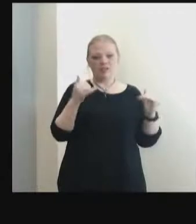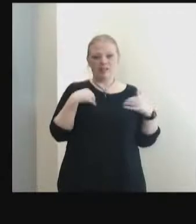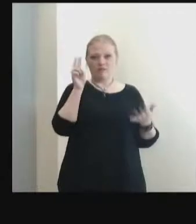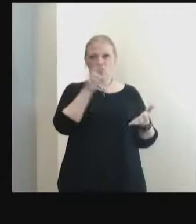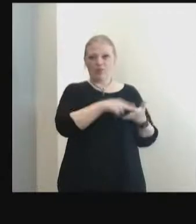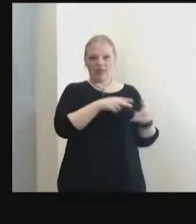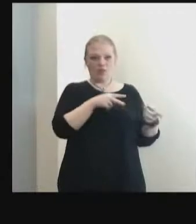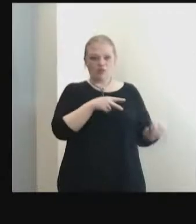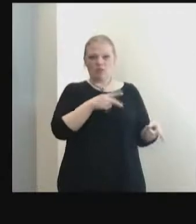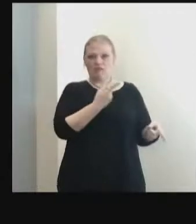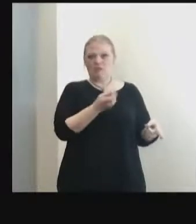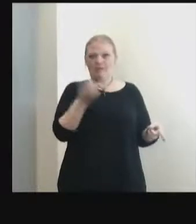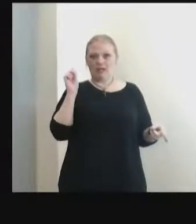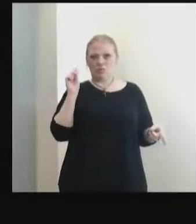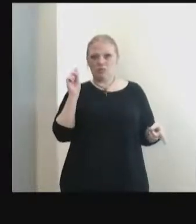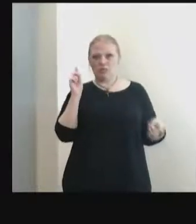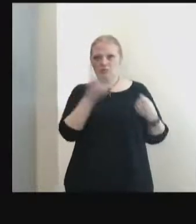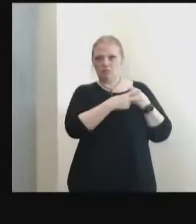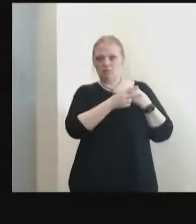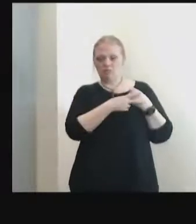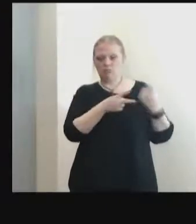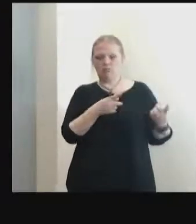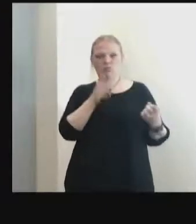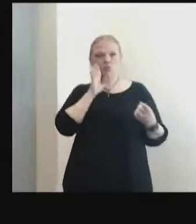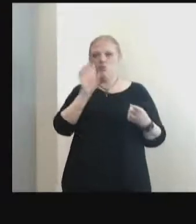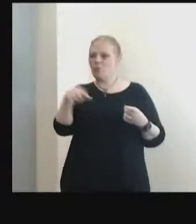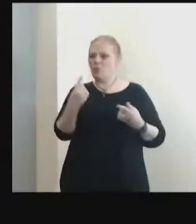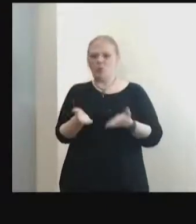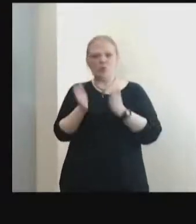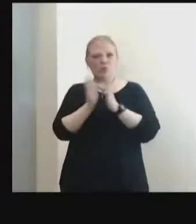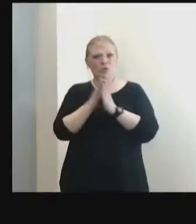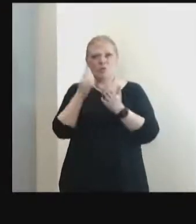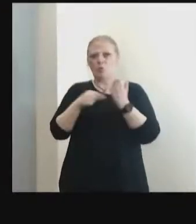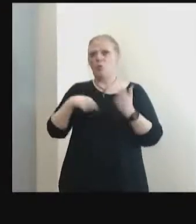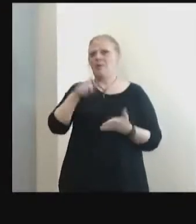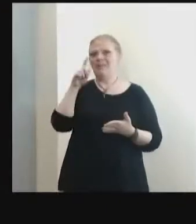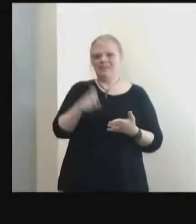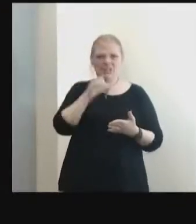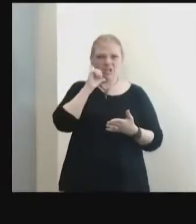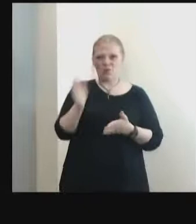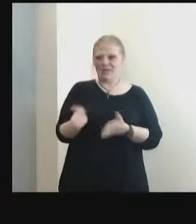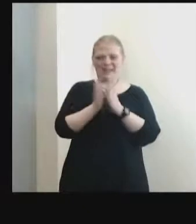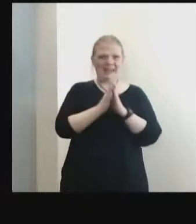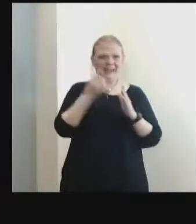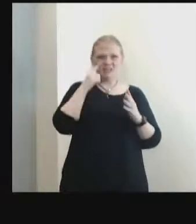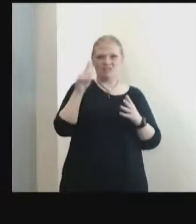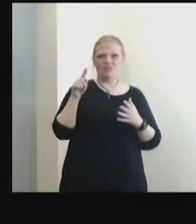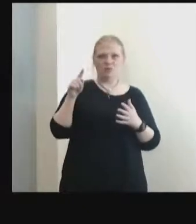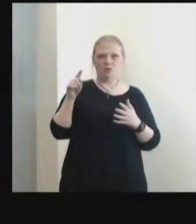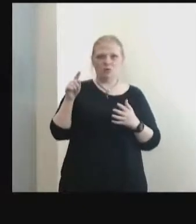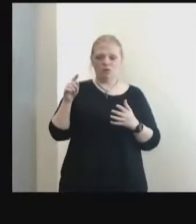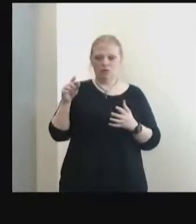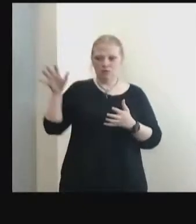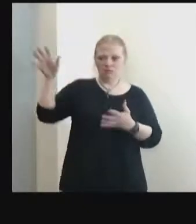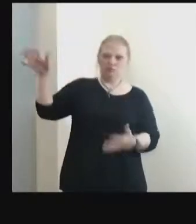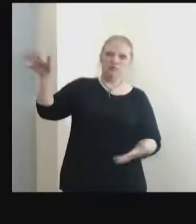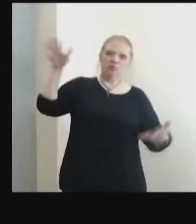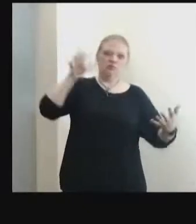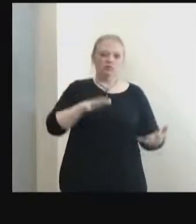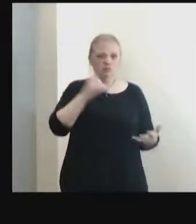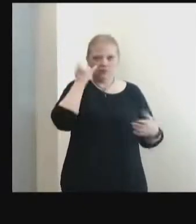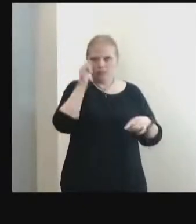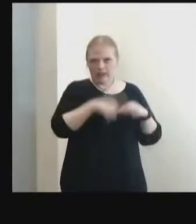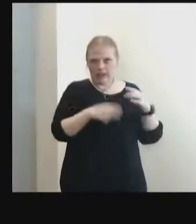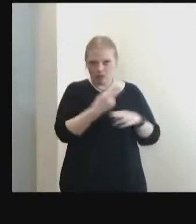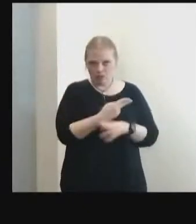left over from last week. And we're only going to request the doses we think we need. We're not going to ask for additional amounts if we're not going to be able to use them.